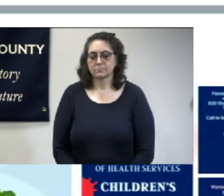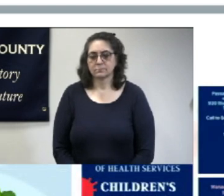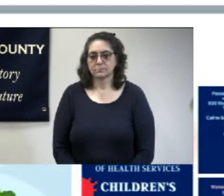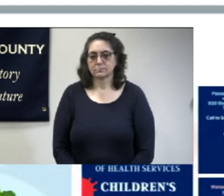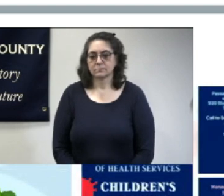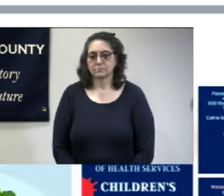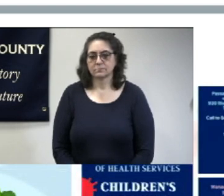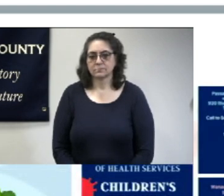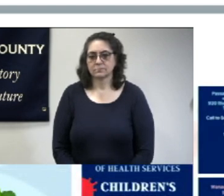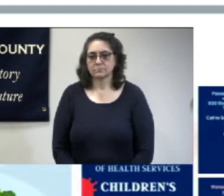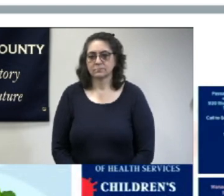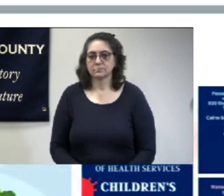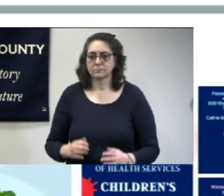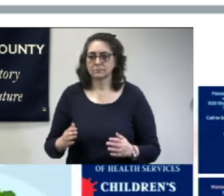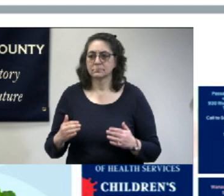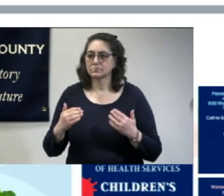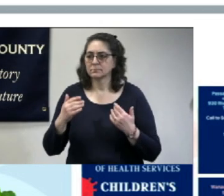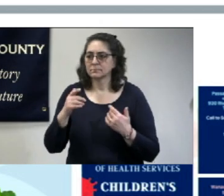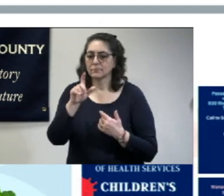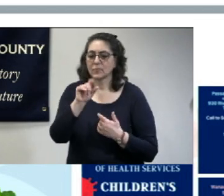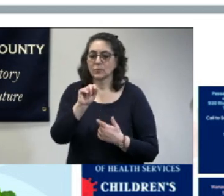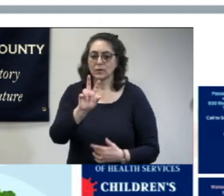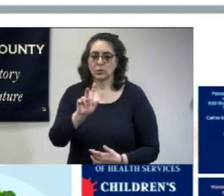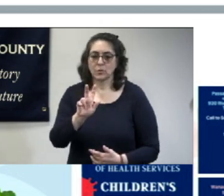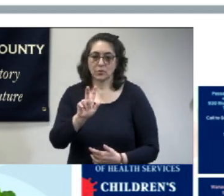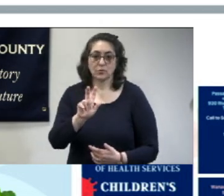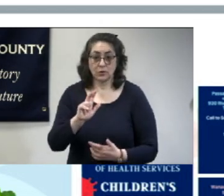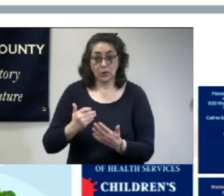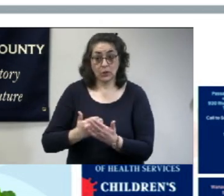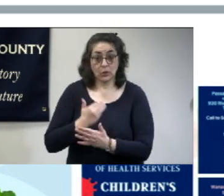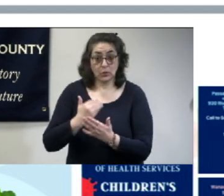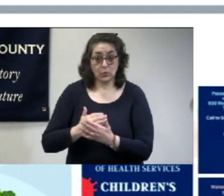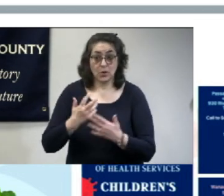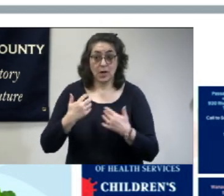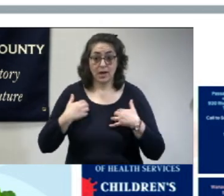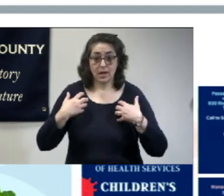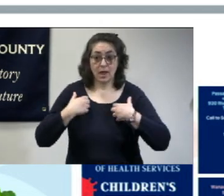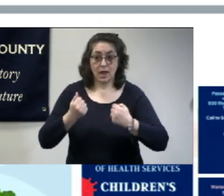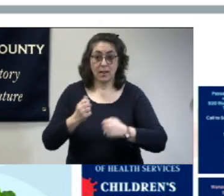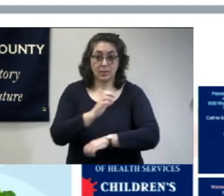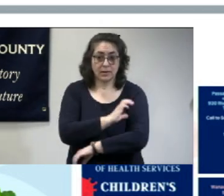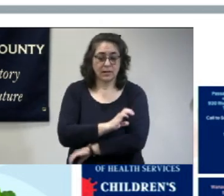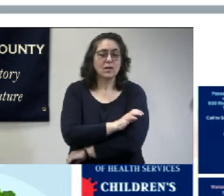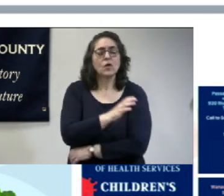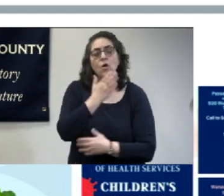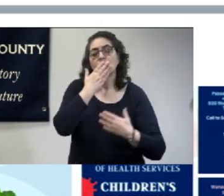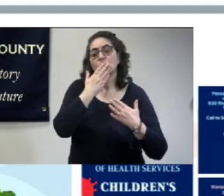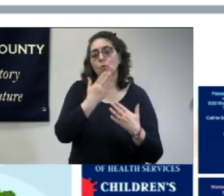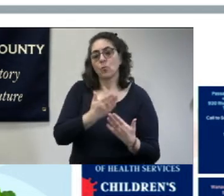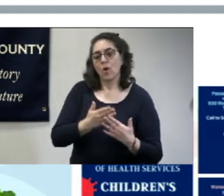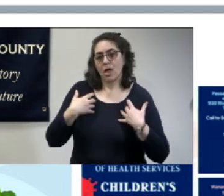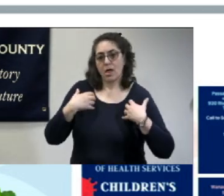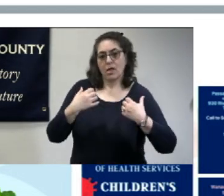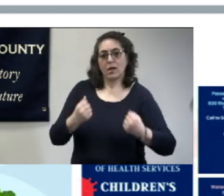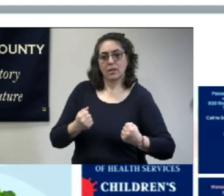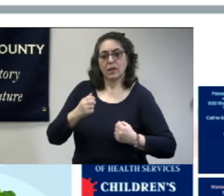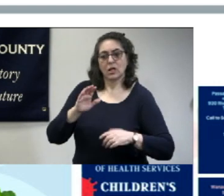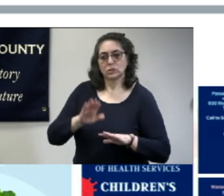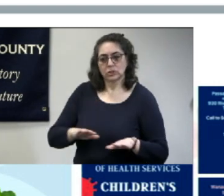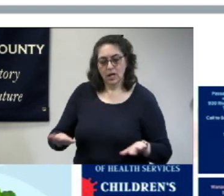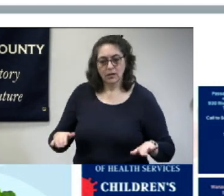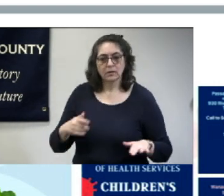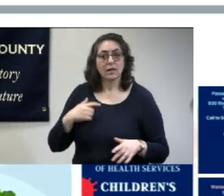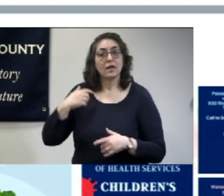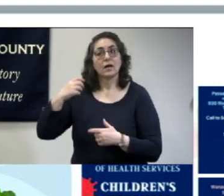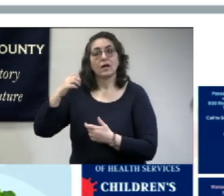New for 2023 was the health clinic in Totowa, the Well Child Clinic. We got approval from the state and from